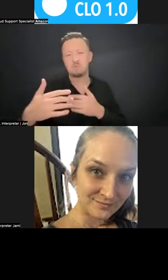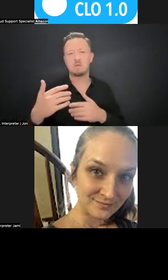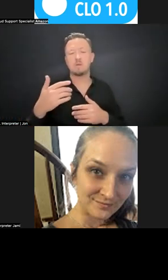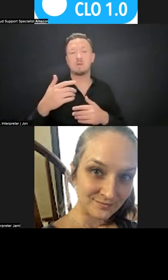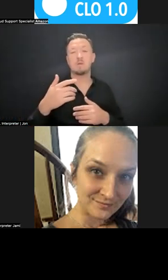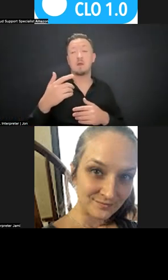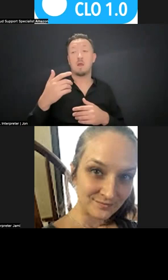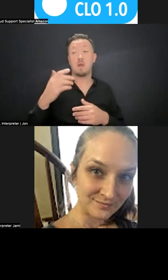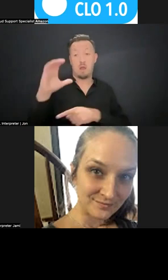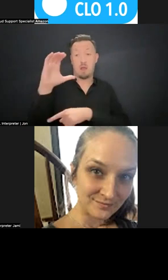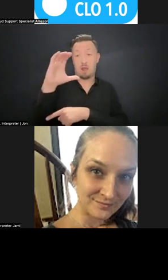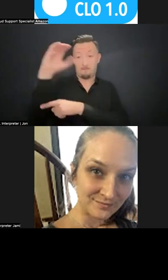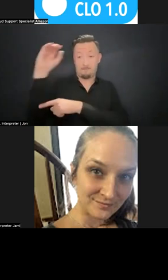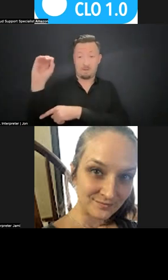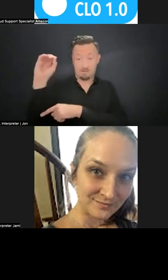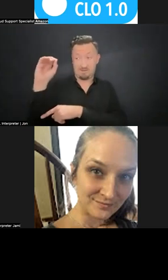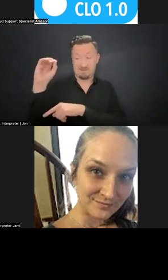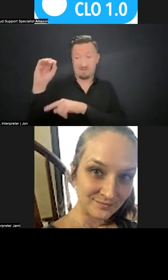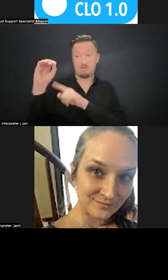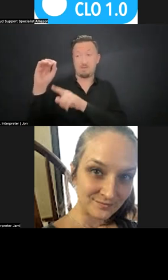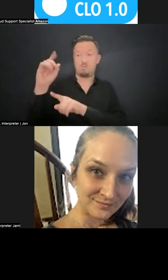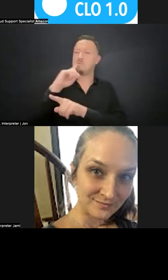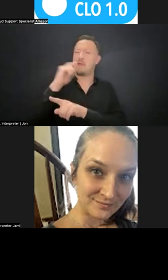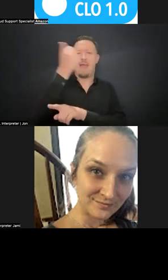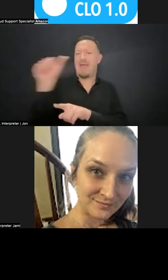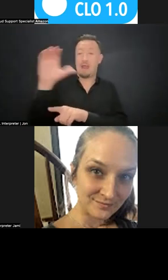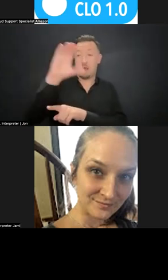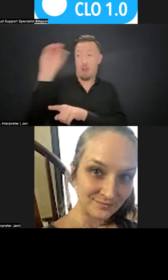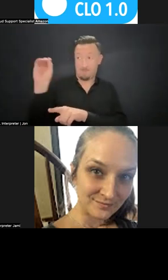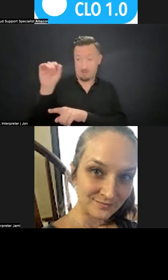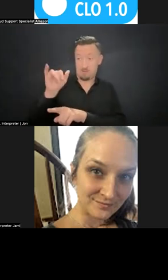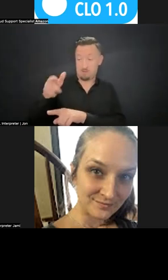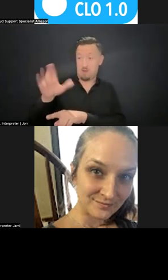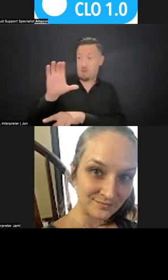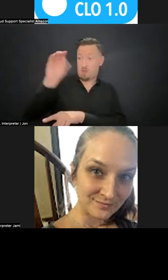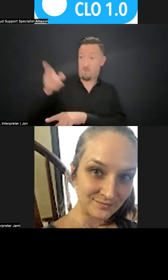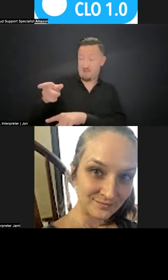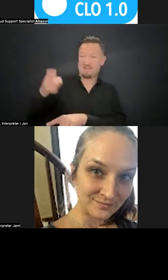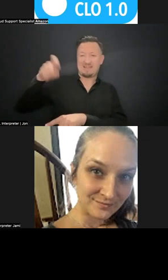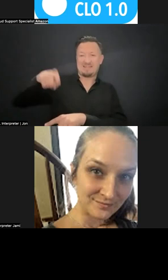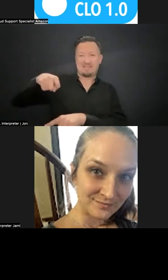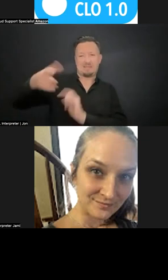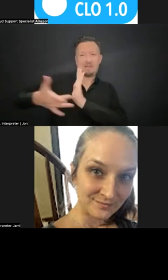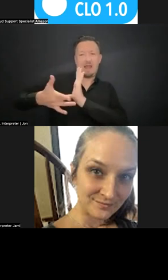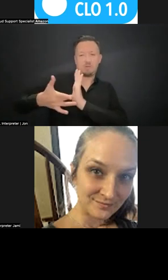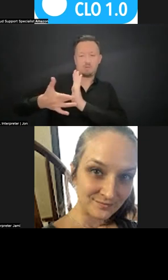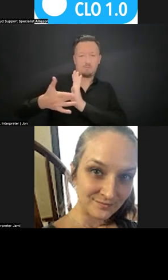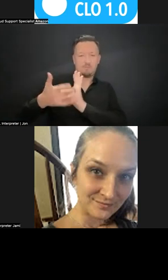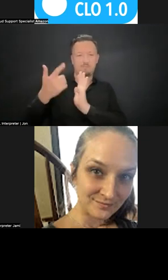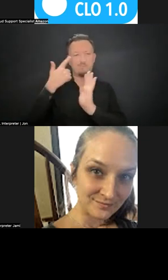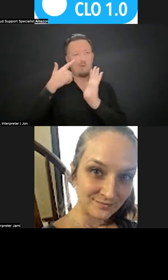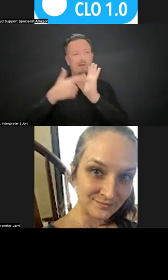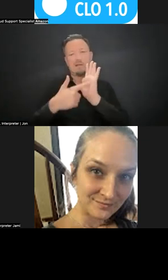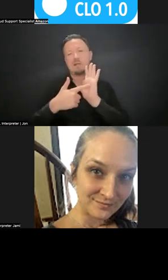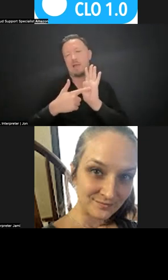had technology needs, they would take something like a router, and we're going to talk about